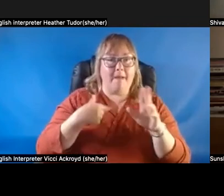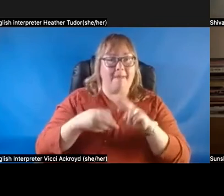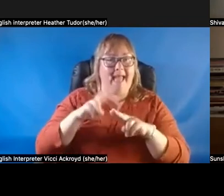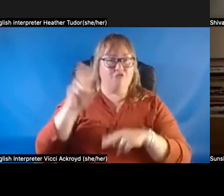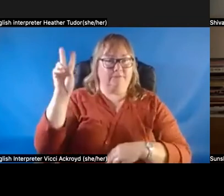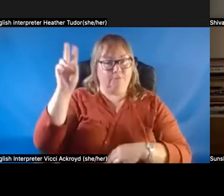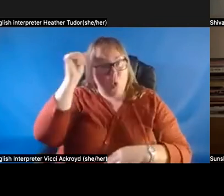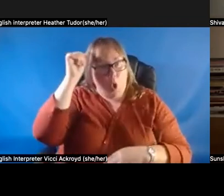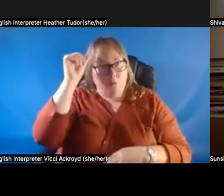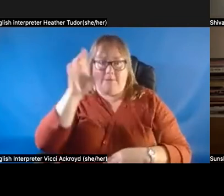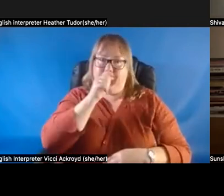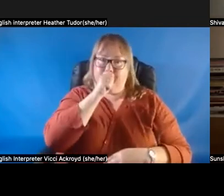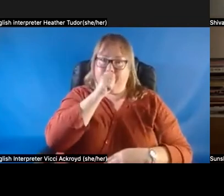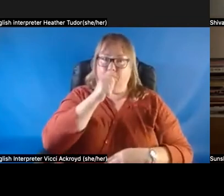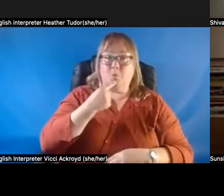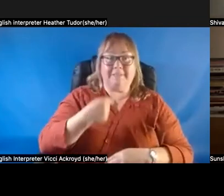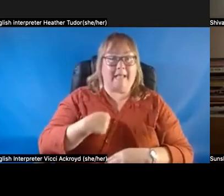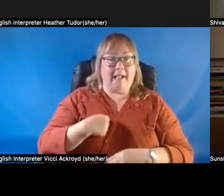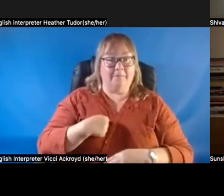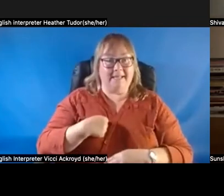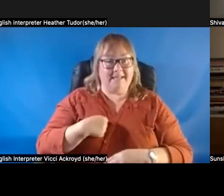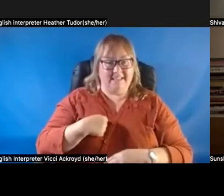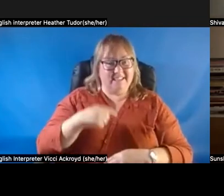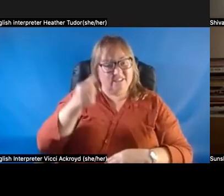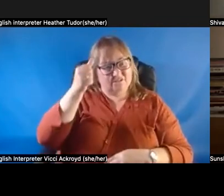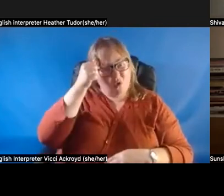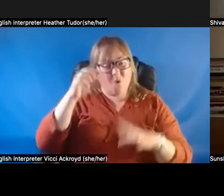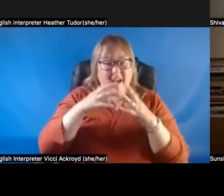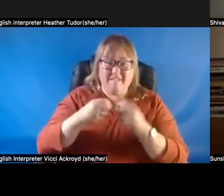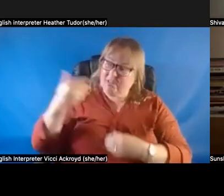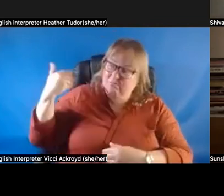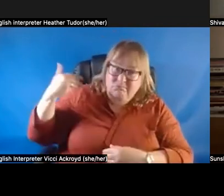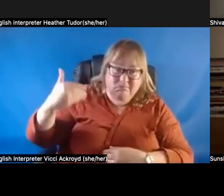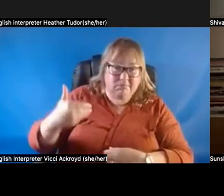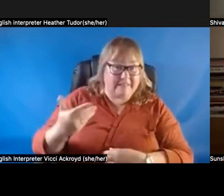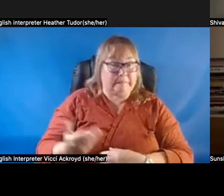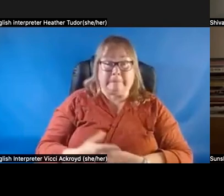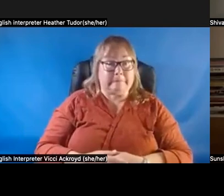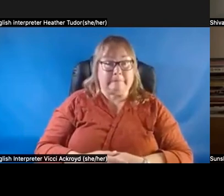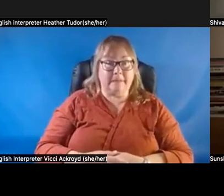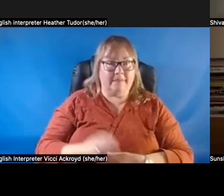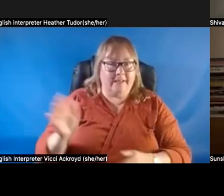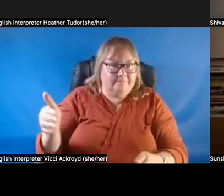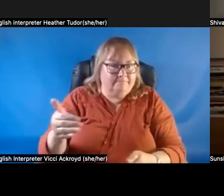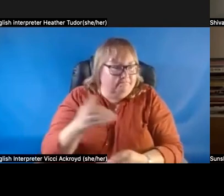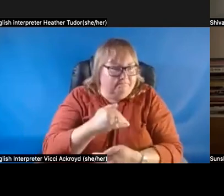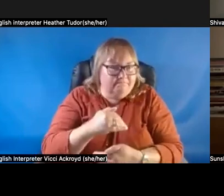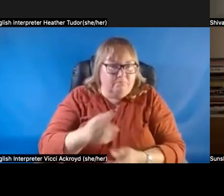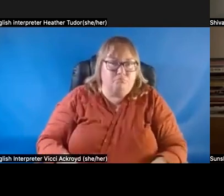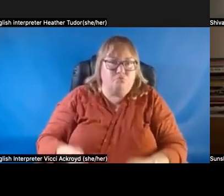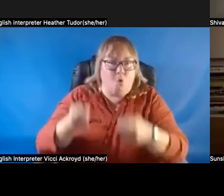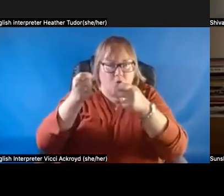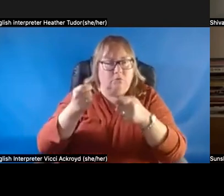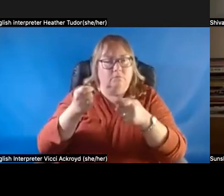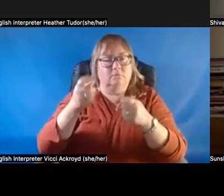know a lot about casteism, and they tried to raise me in a way of that we just respect everyone equally,